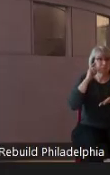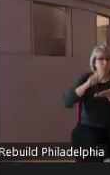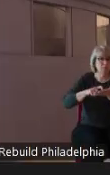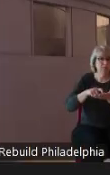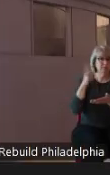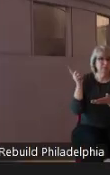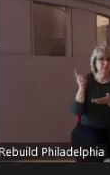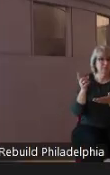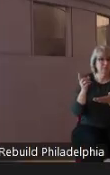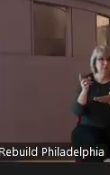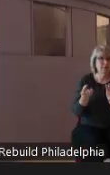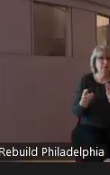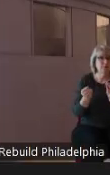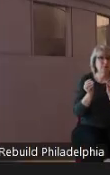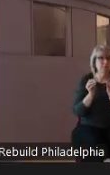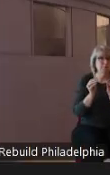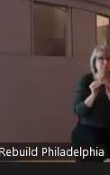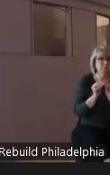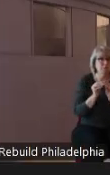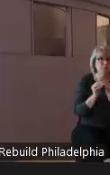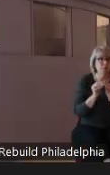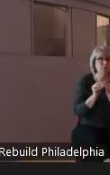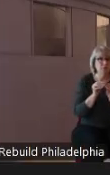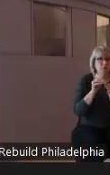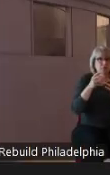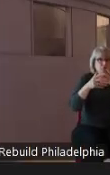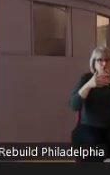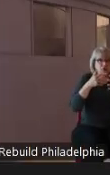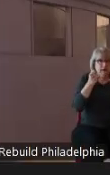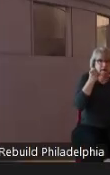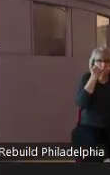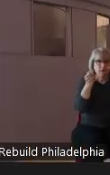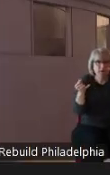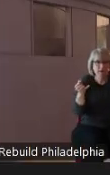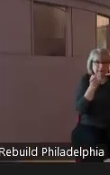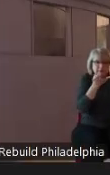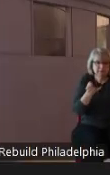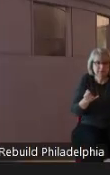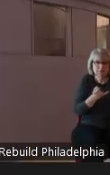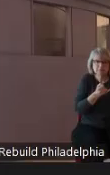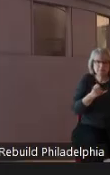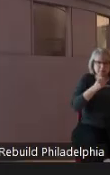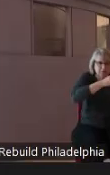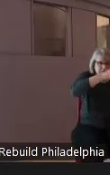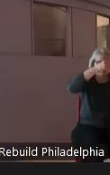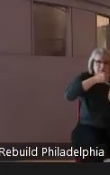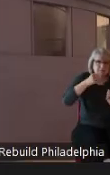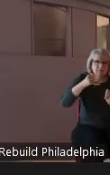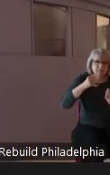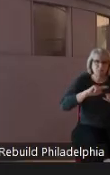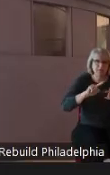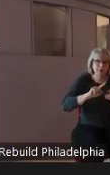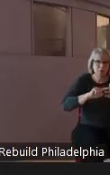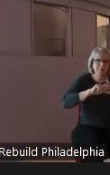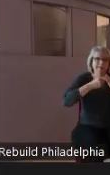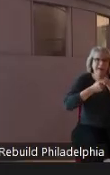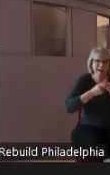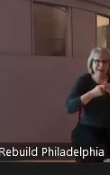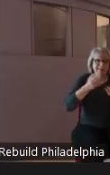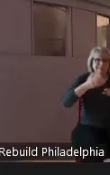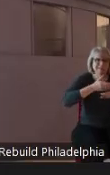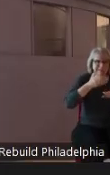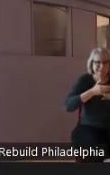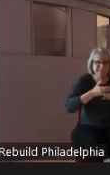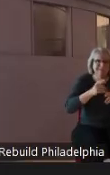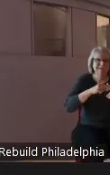is many times more little gray lines, which start to indicate the progress that we're making